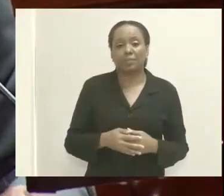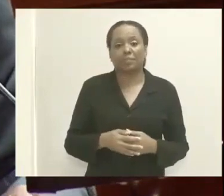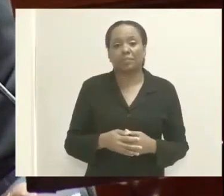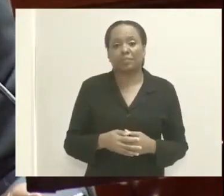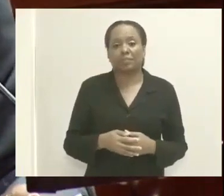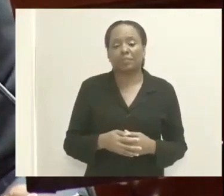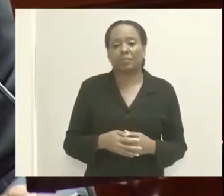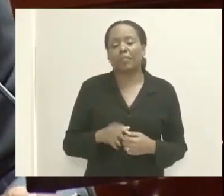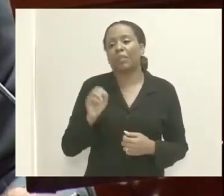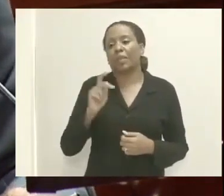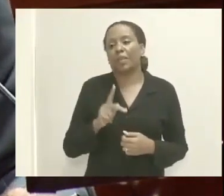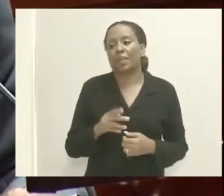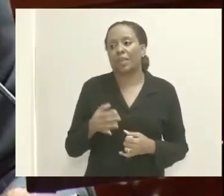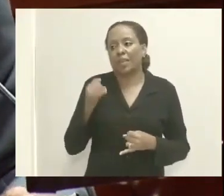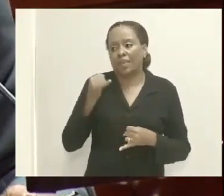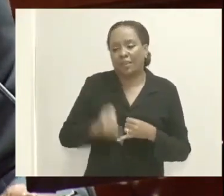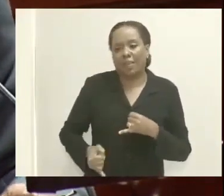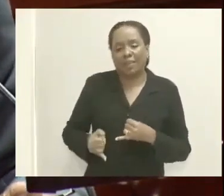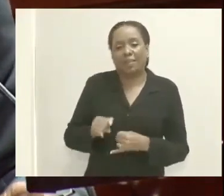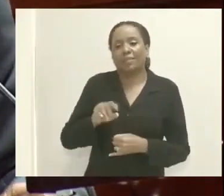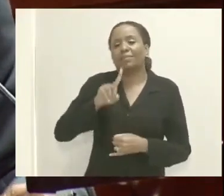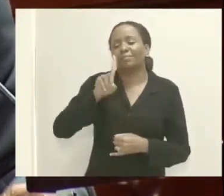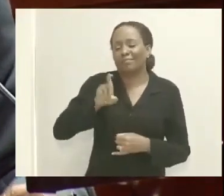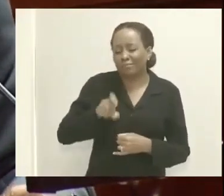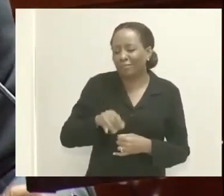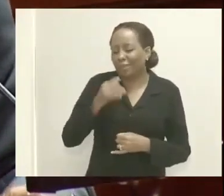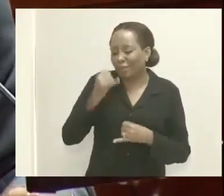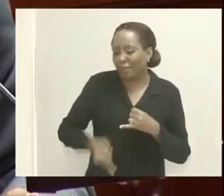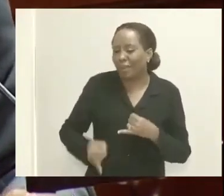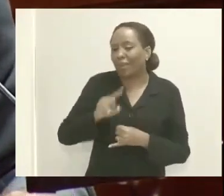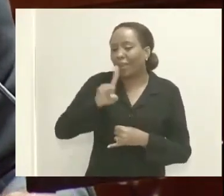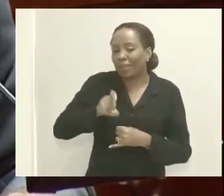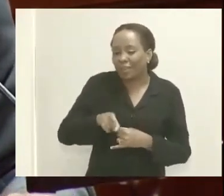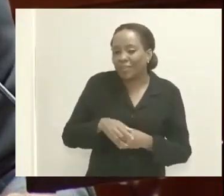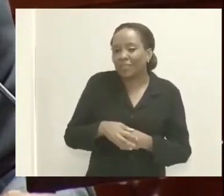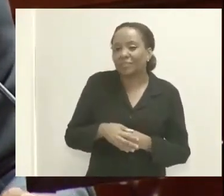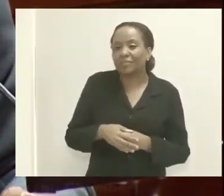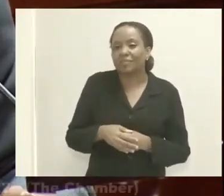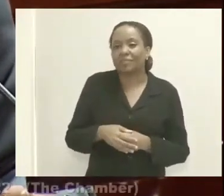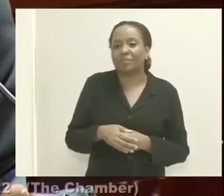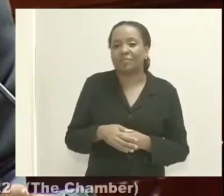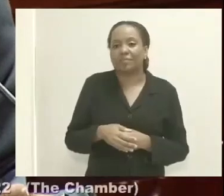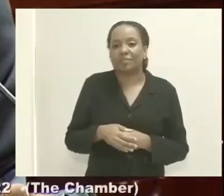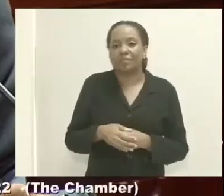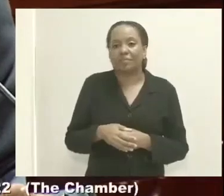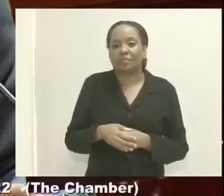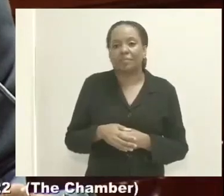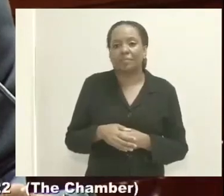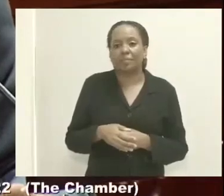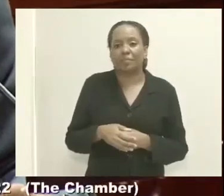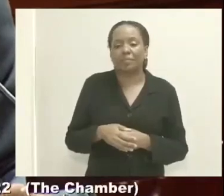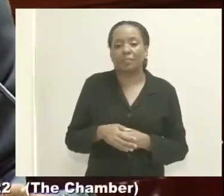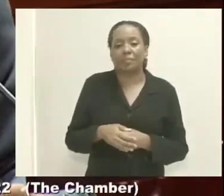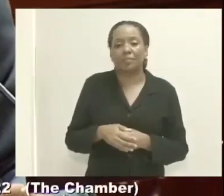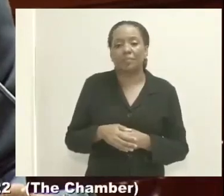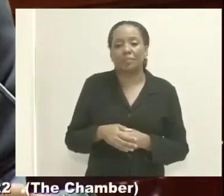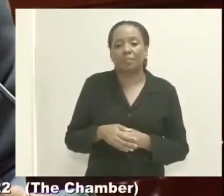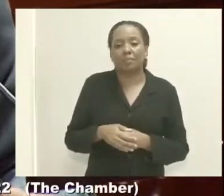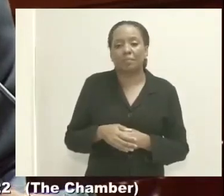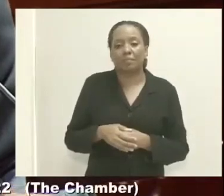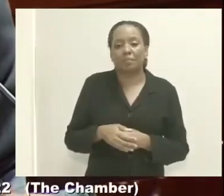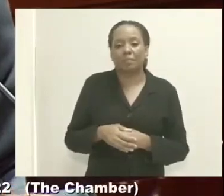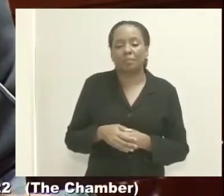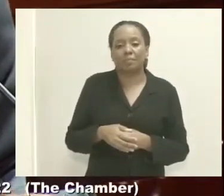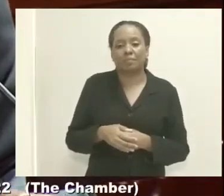my final intervention on under this head, Madam Chair, would